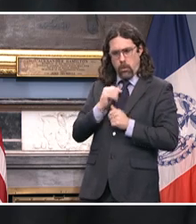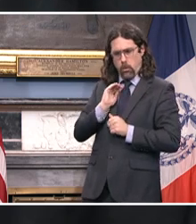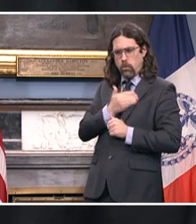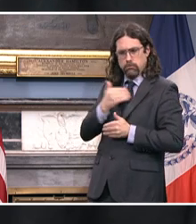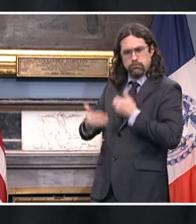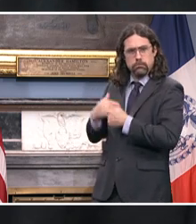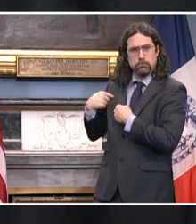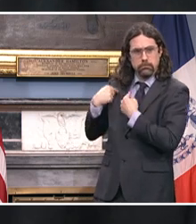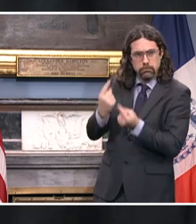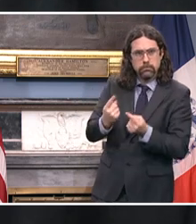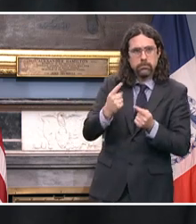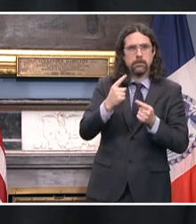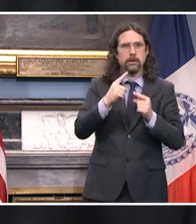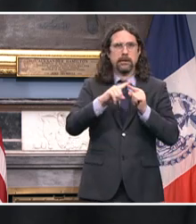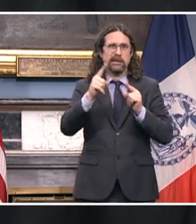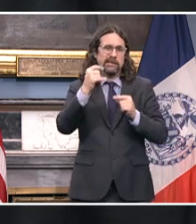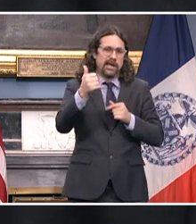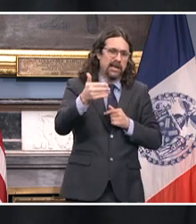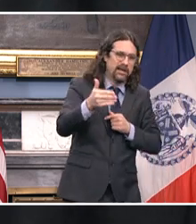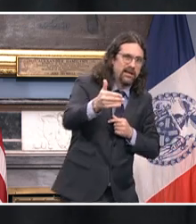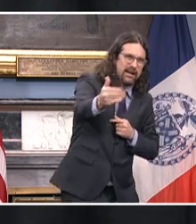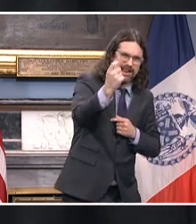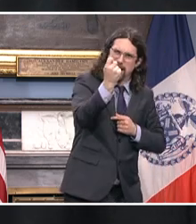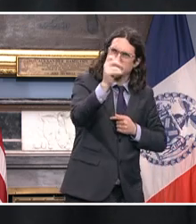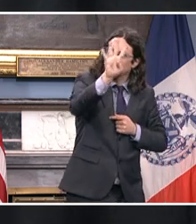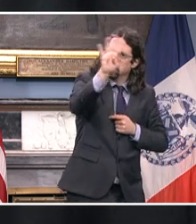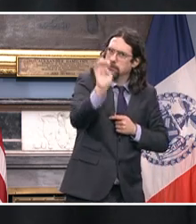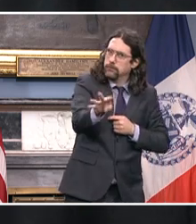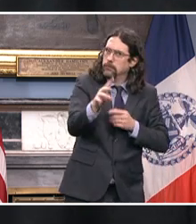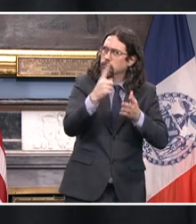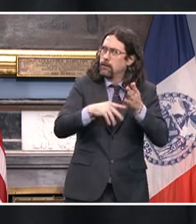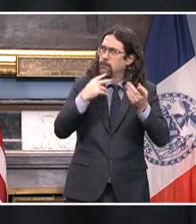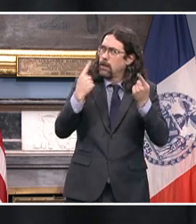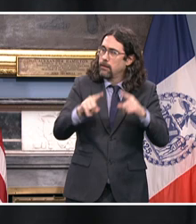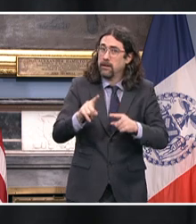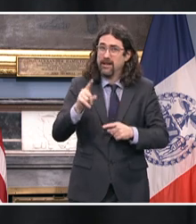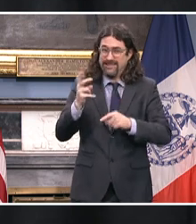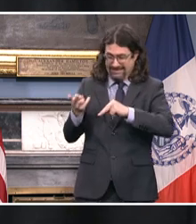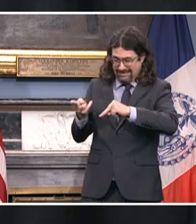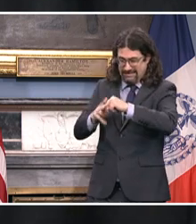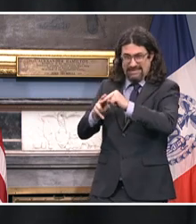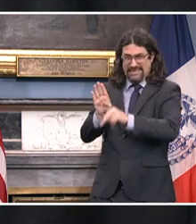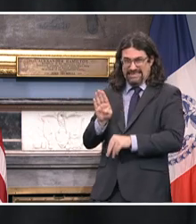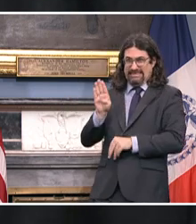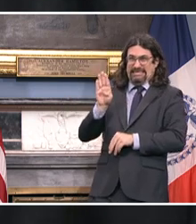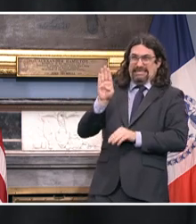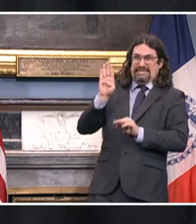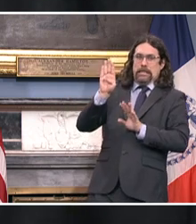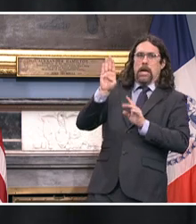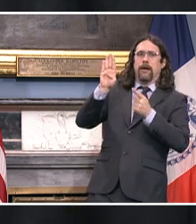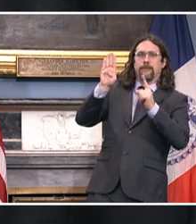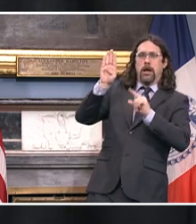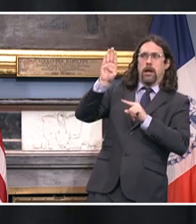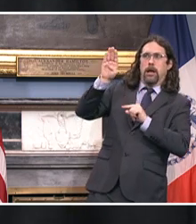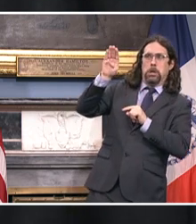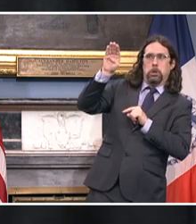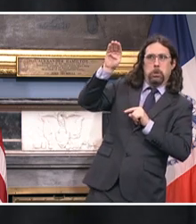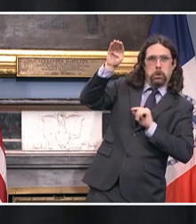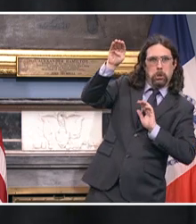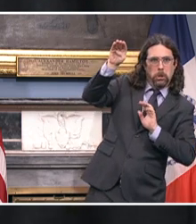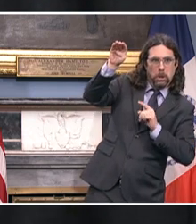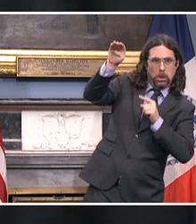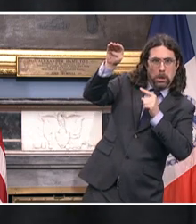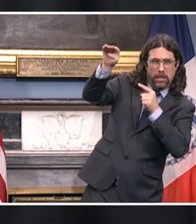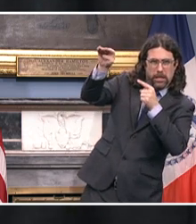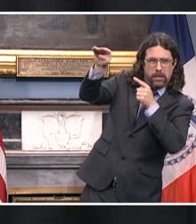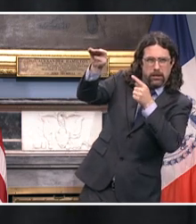doesn't move in a straight line. So we want capacity ready, no matter what. And let us pray we don't need